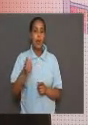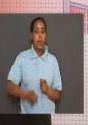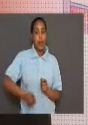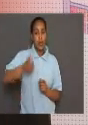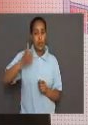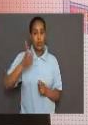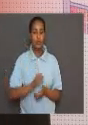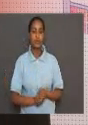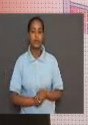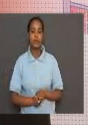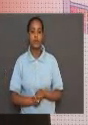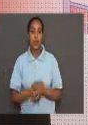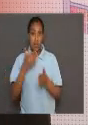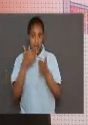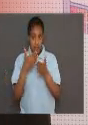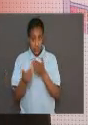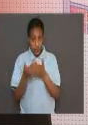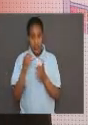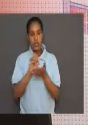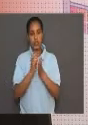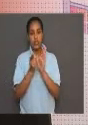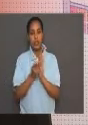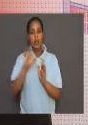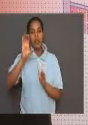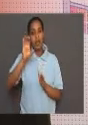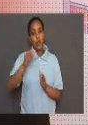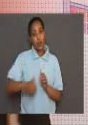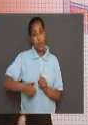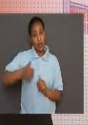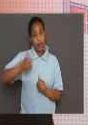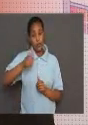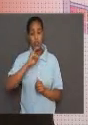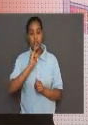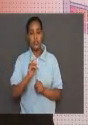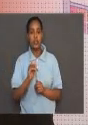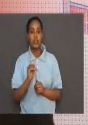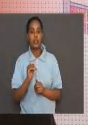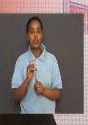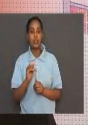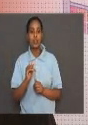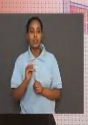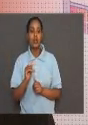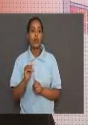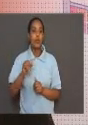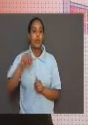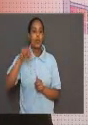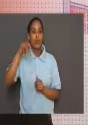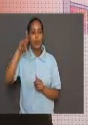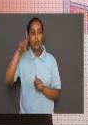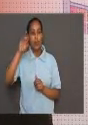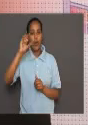referred to as a backbone. A simple example of a carbon